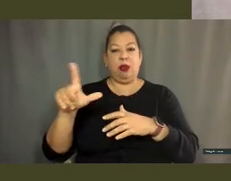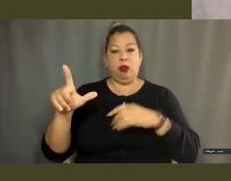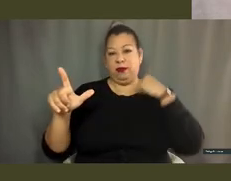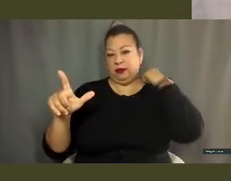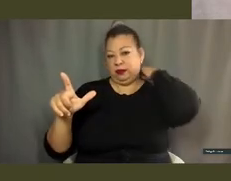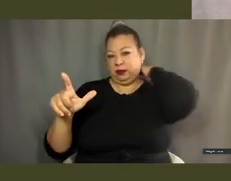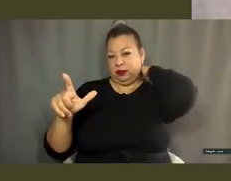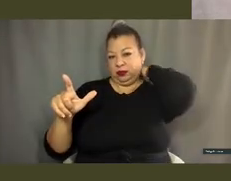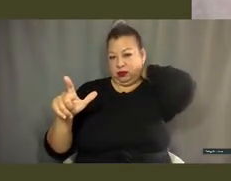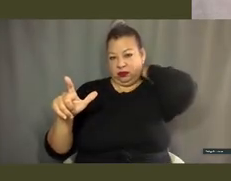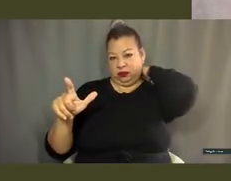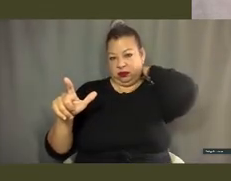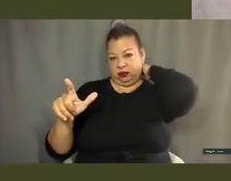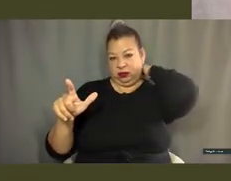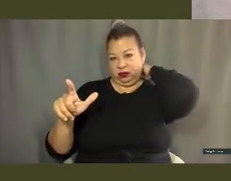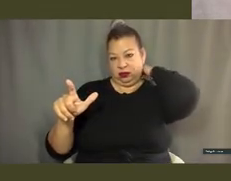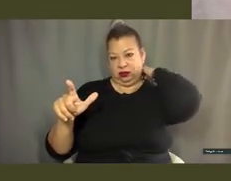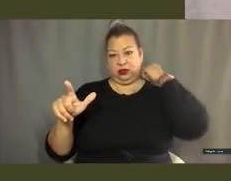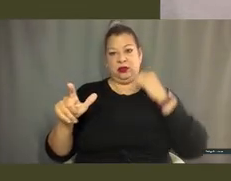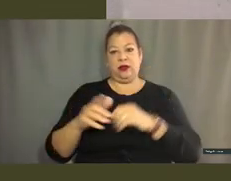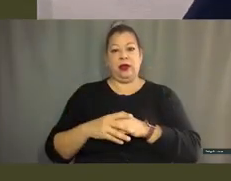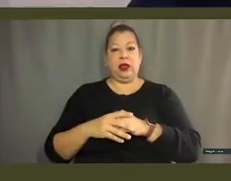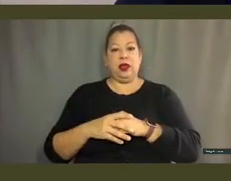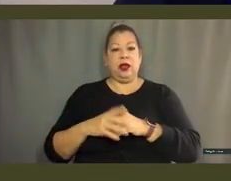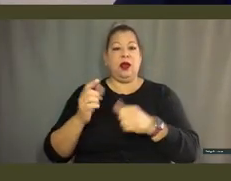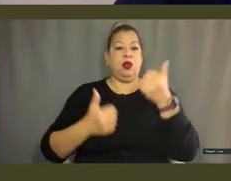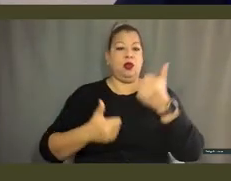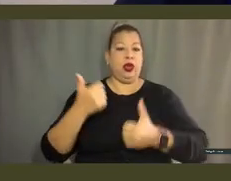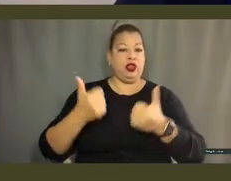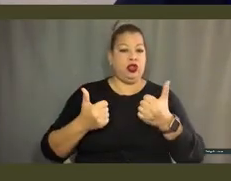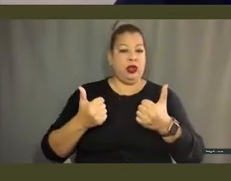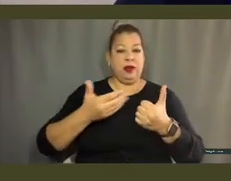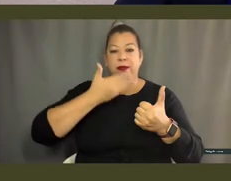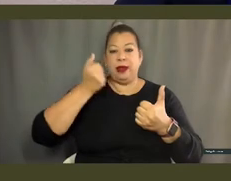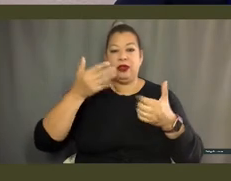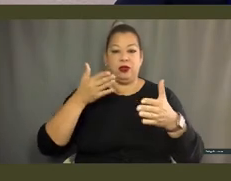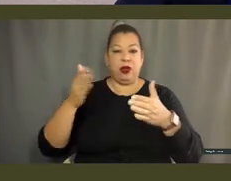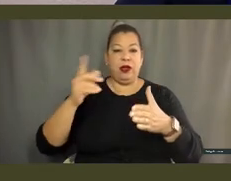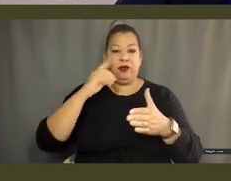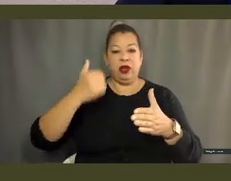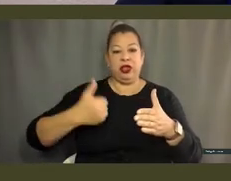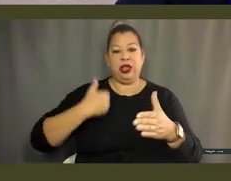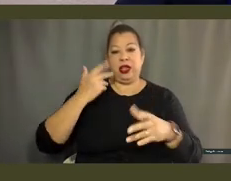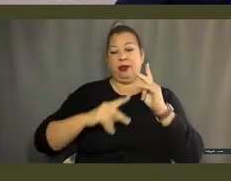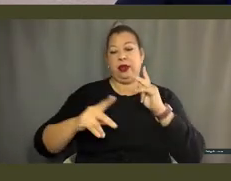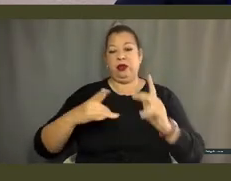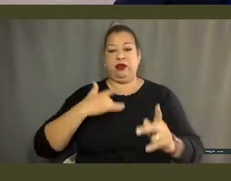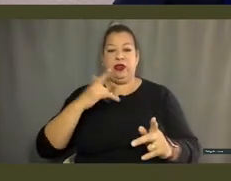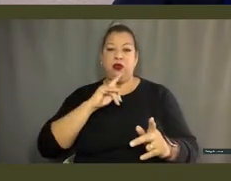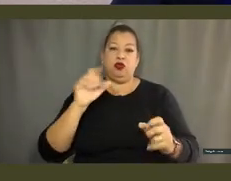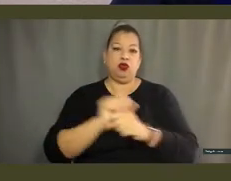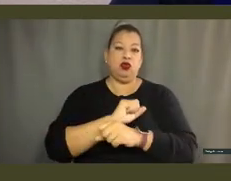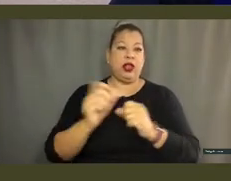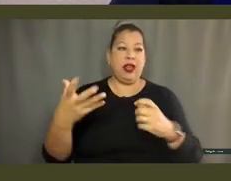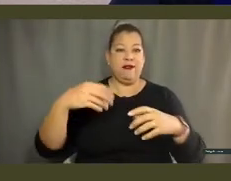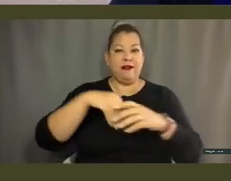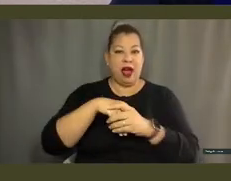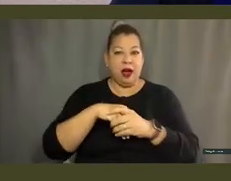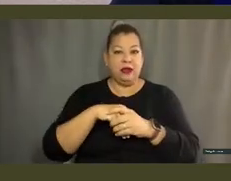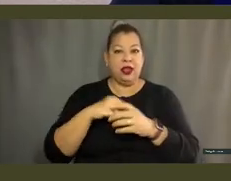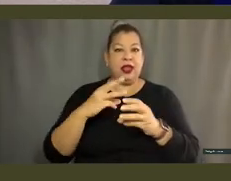this time is, which is the best way to make young people feel truly involved in global